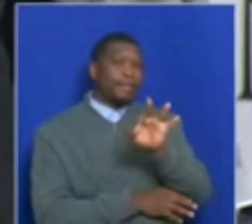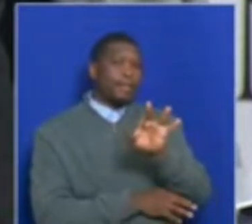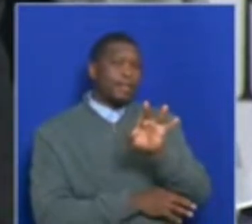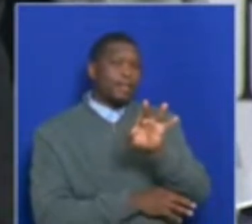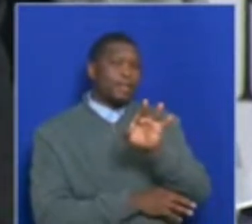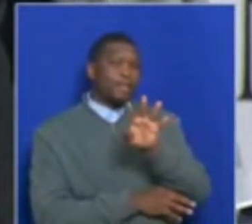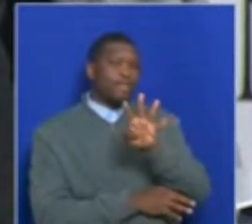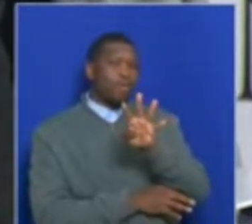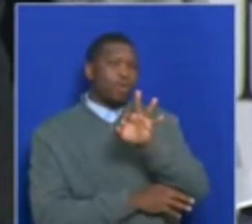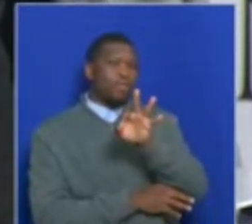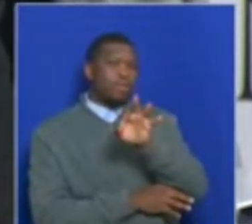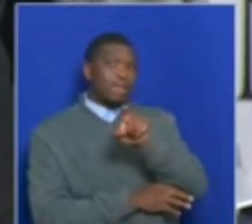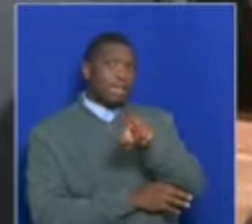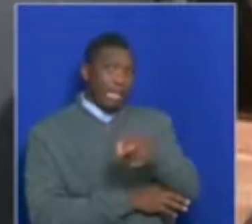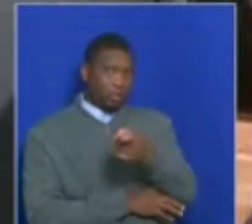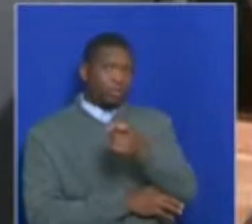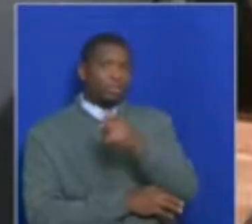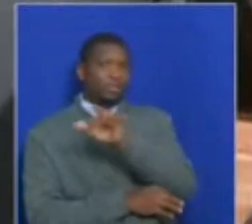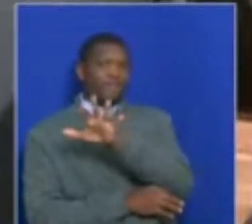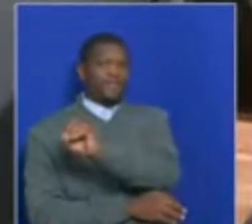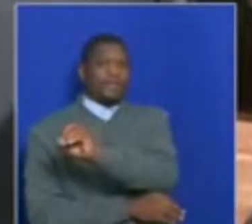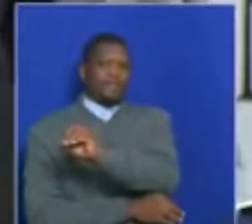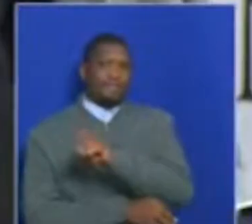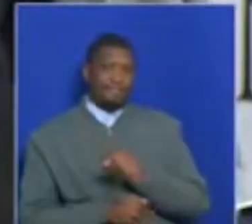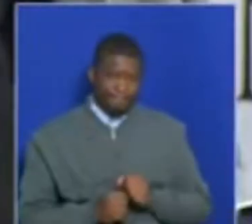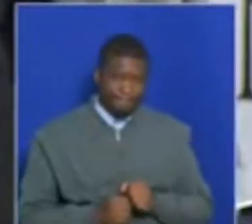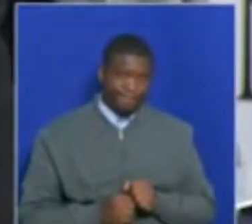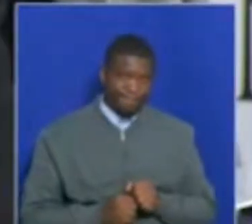2,343,050 rand. So